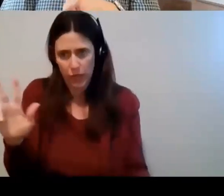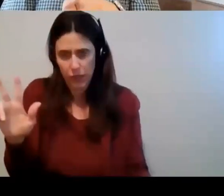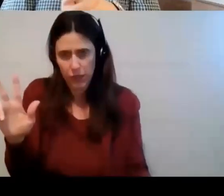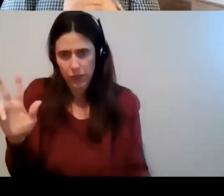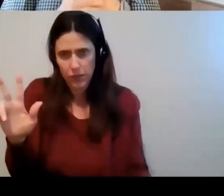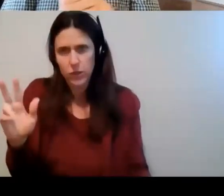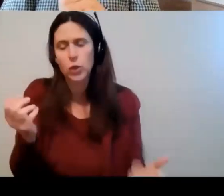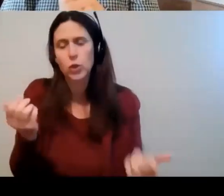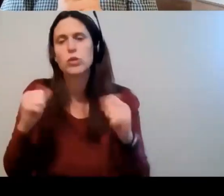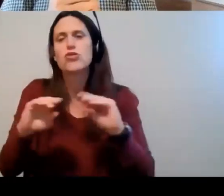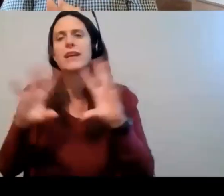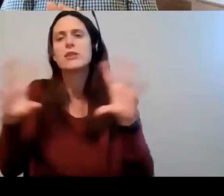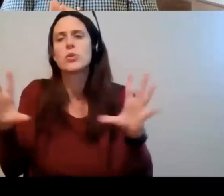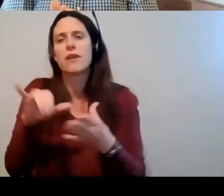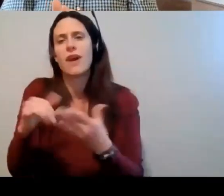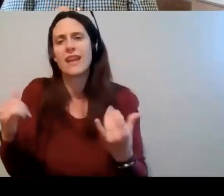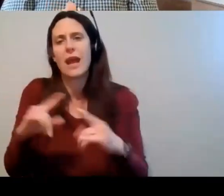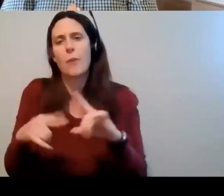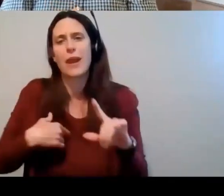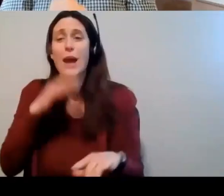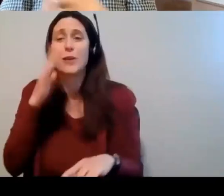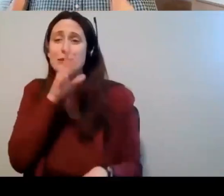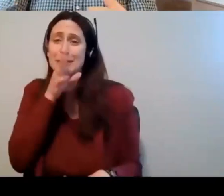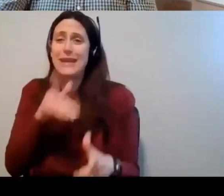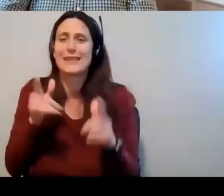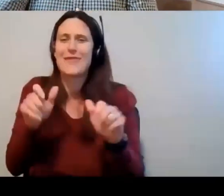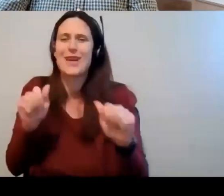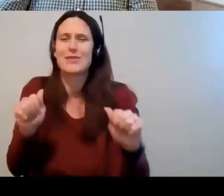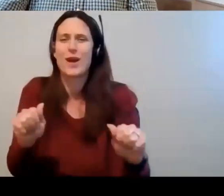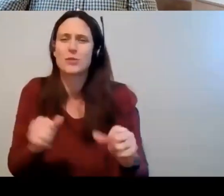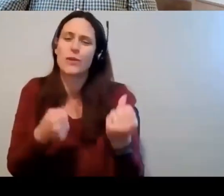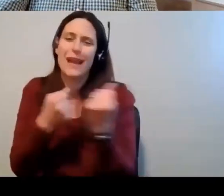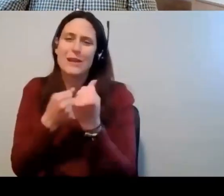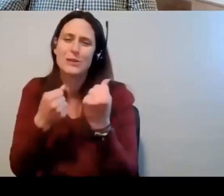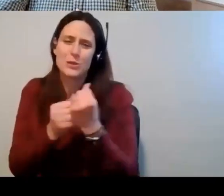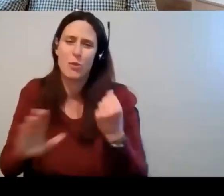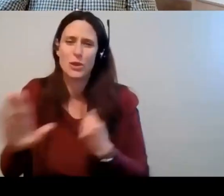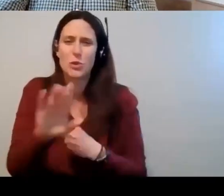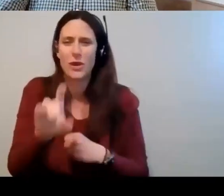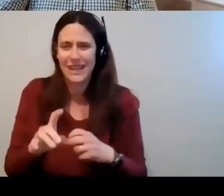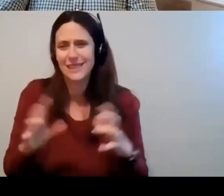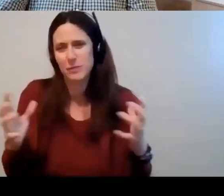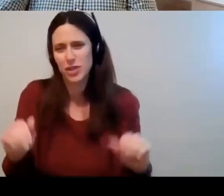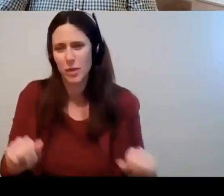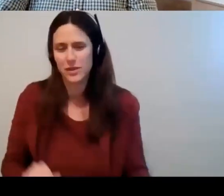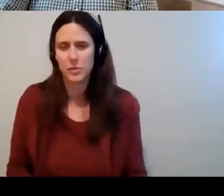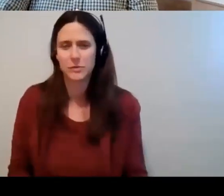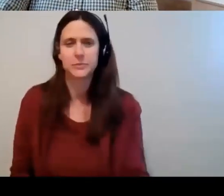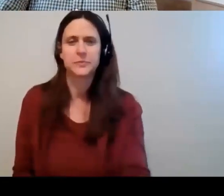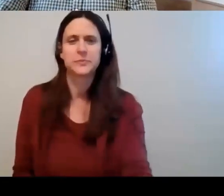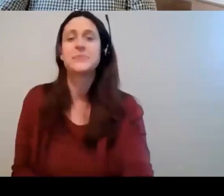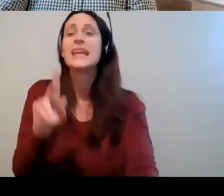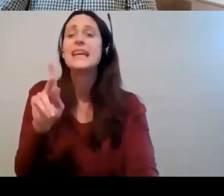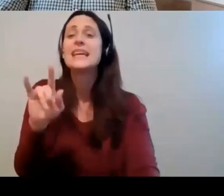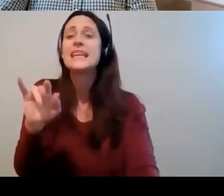trying to clarify that right now. So I will work as quickly as possible and try to support whatever needs come up about that. Kim, thank